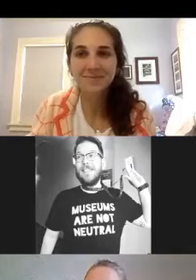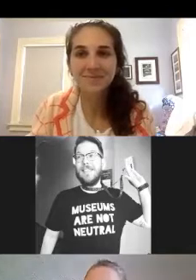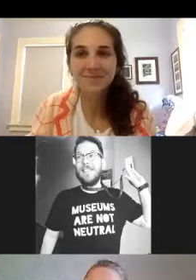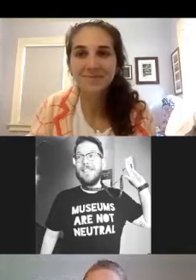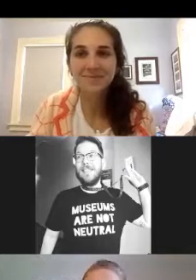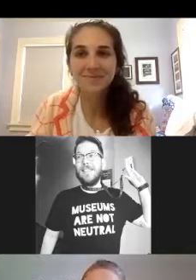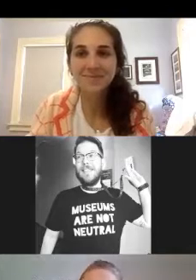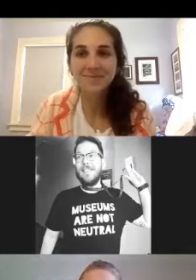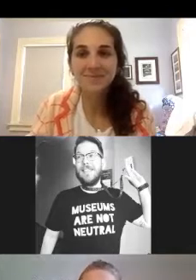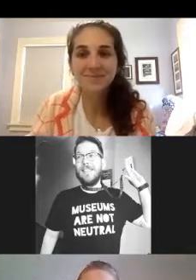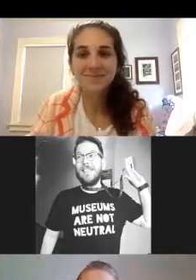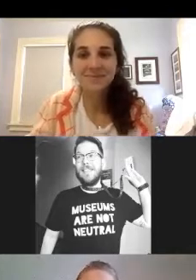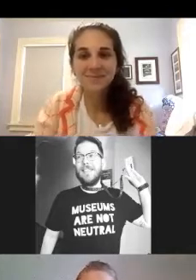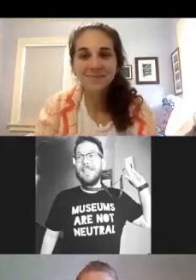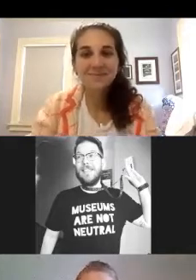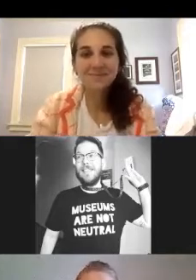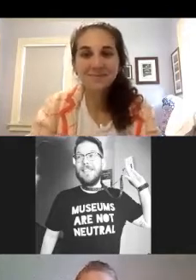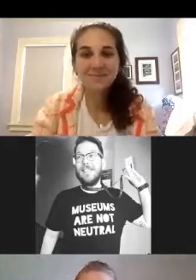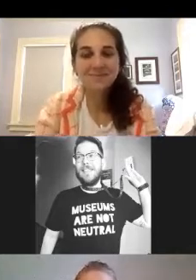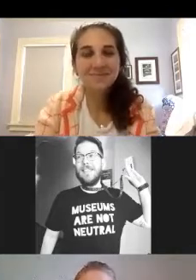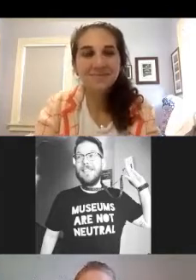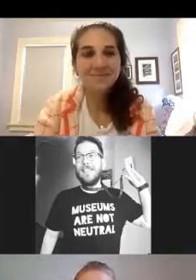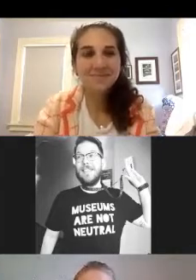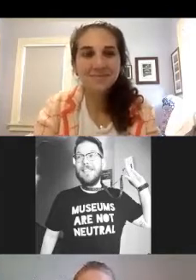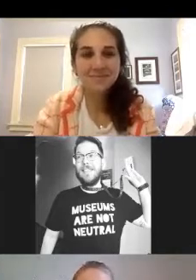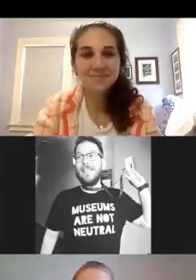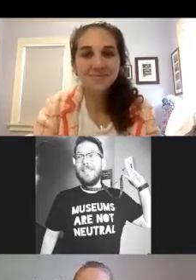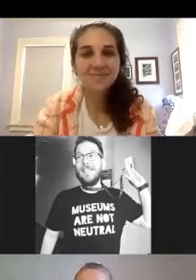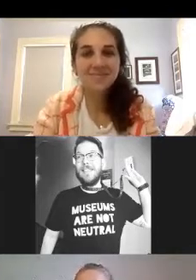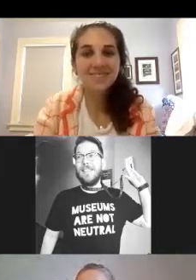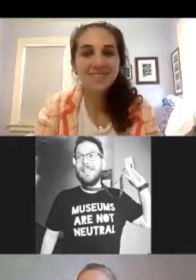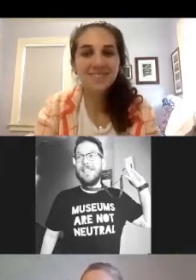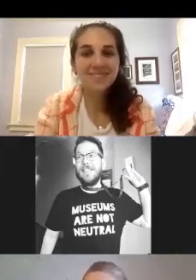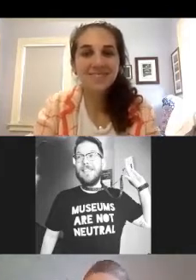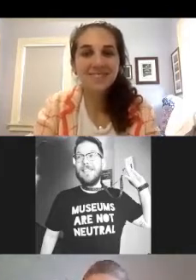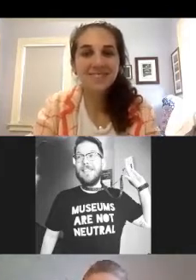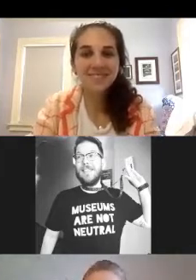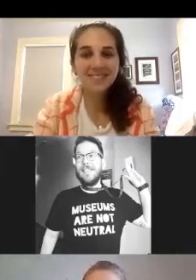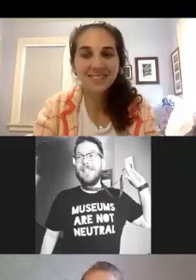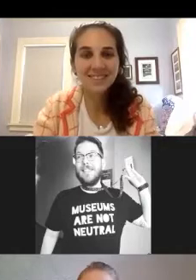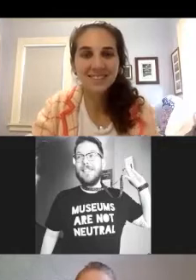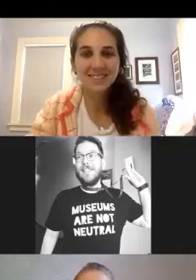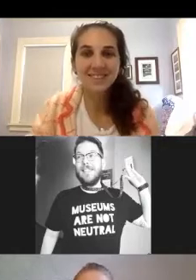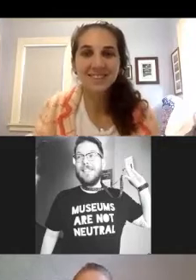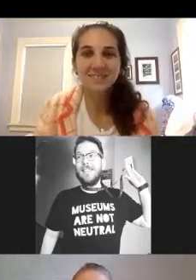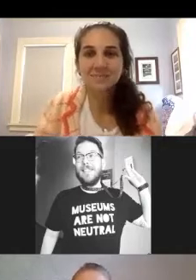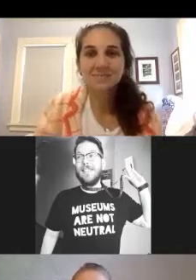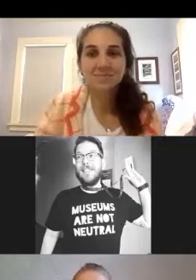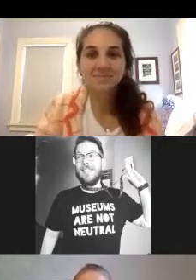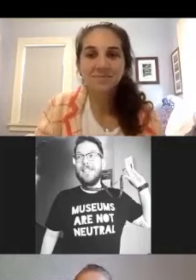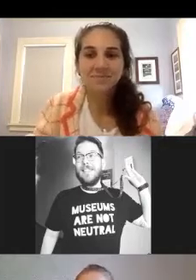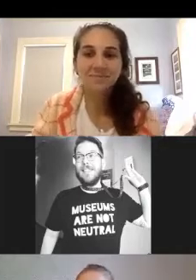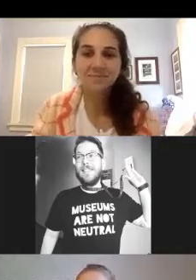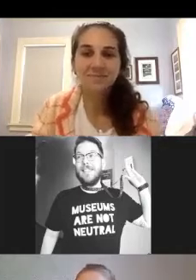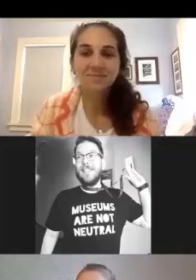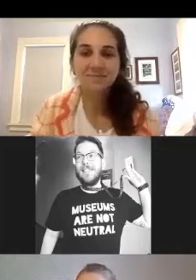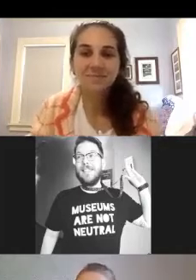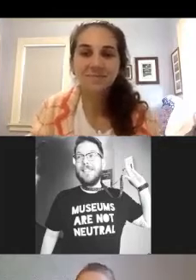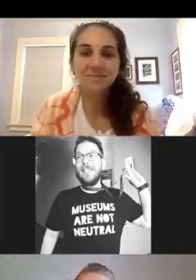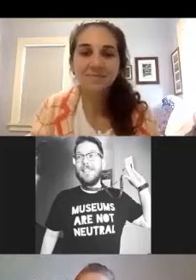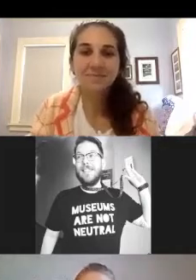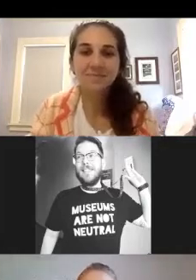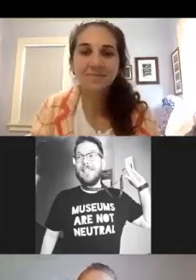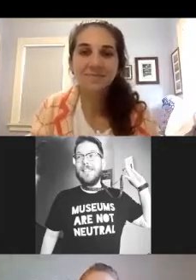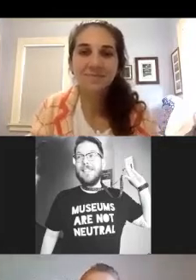And together with my colleagues Melissa Kansky and Elizabeth Culp, we'd like to tell you a little bit about what Becoming Learner Center